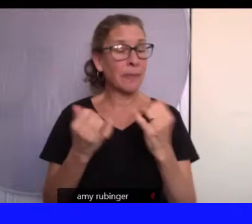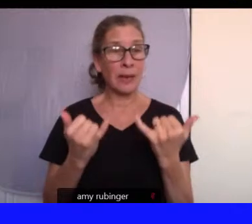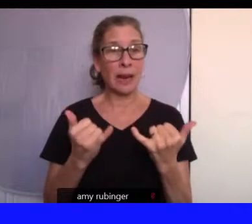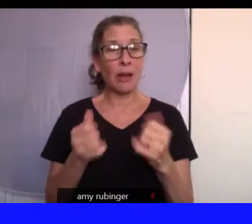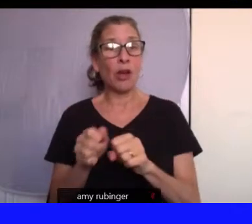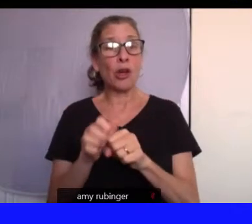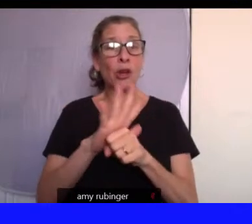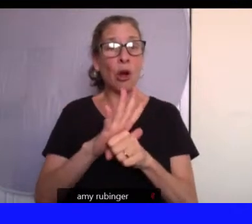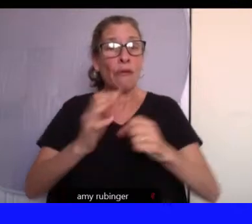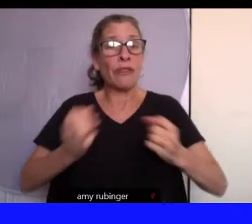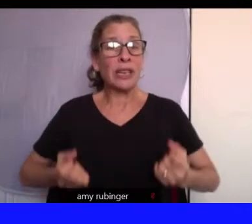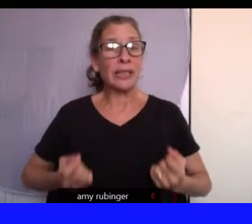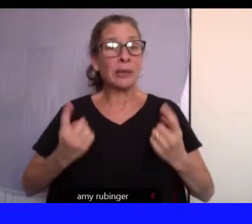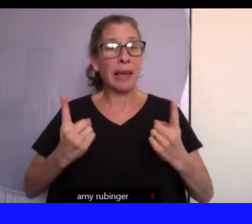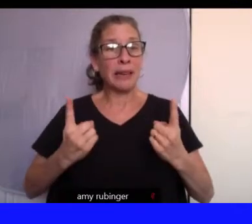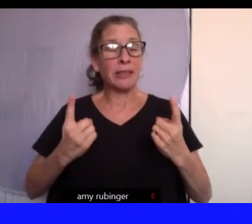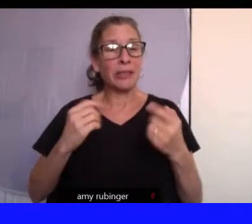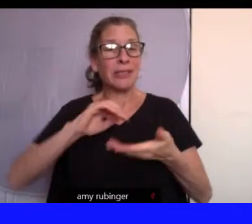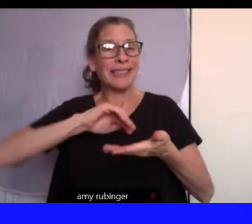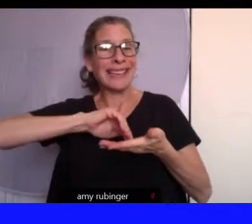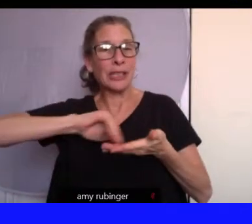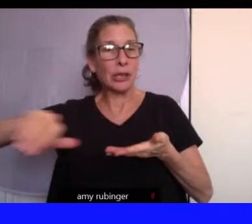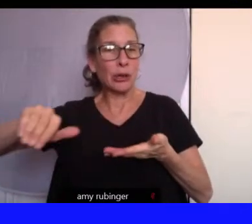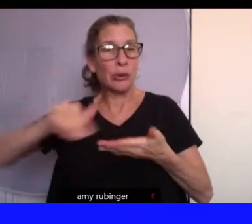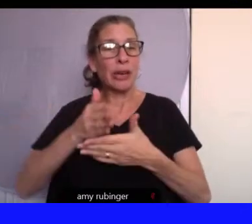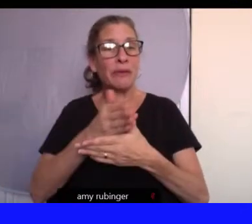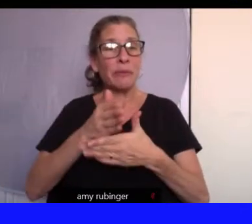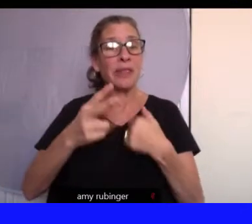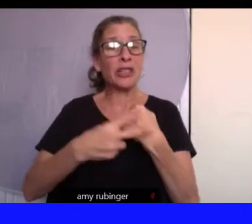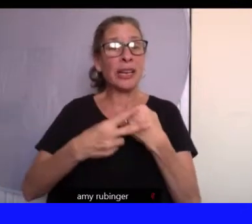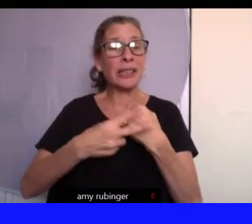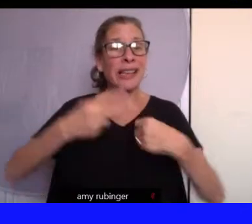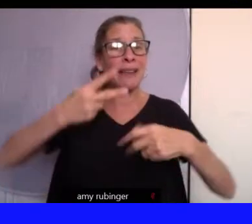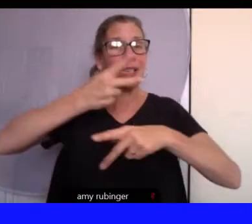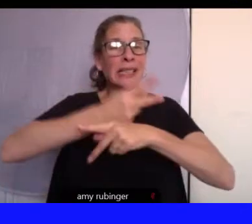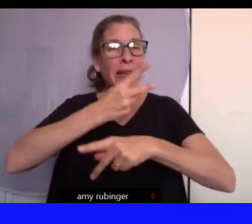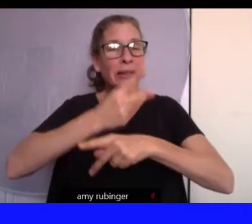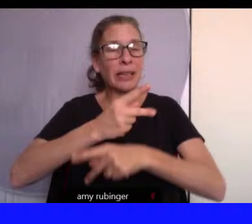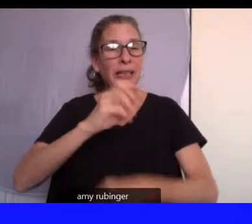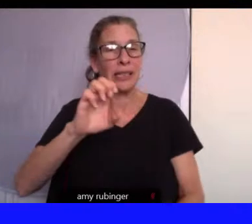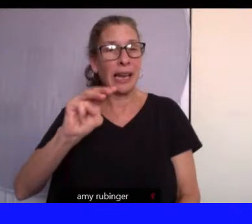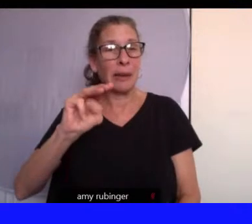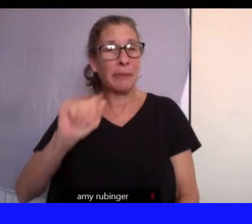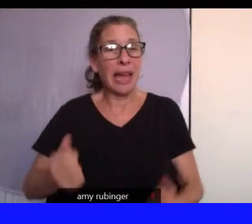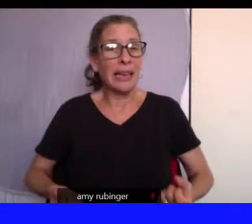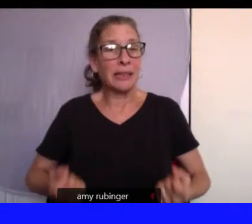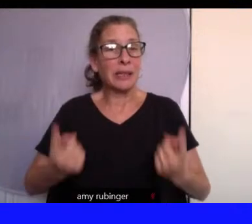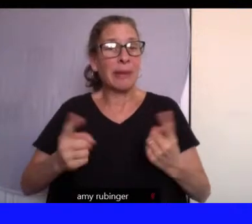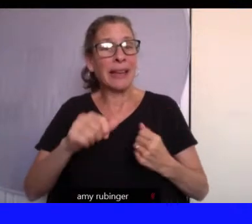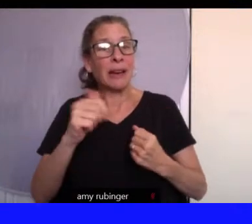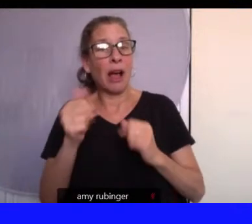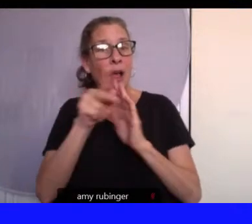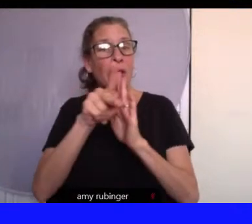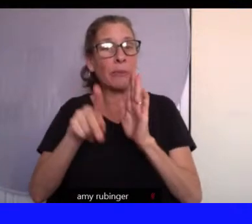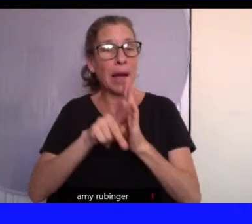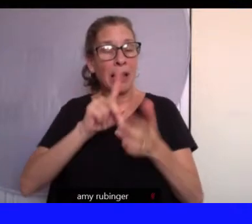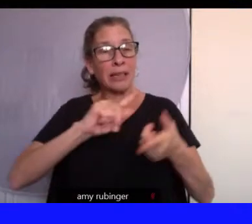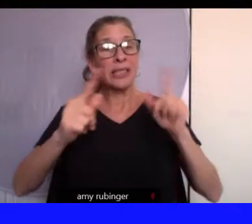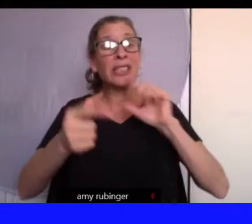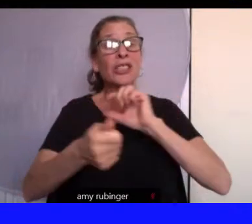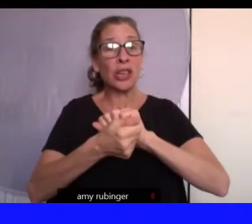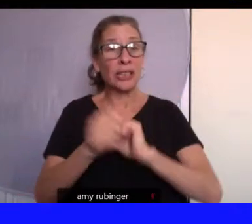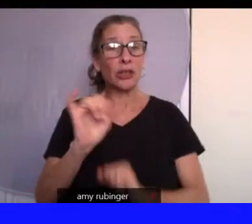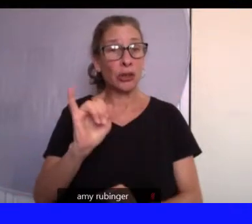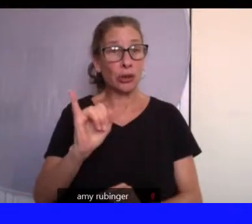program, and earned performance payments to Health and Hospitals and its partners of over $35 million. This will end up being